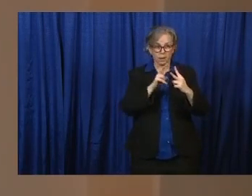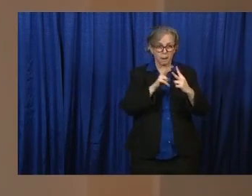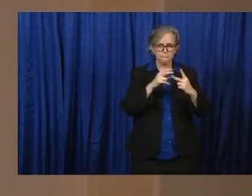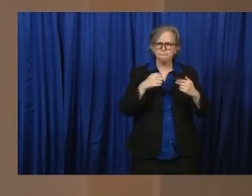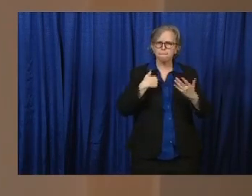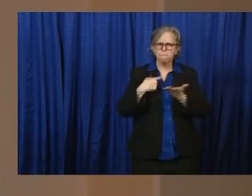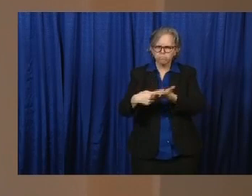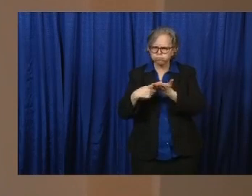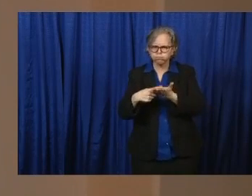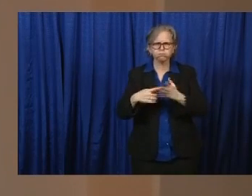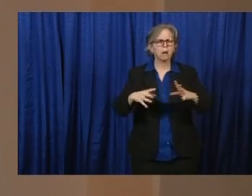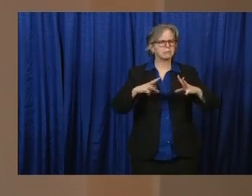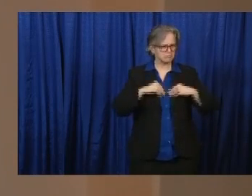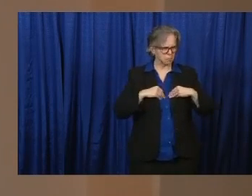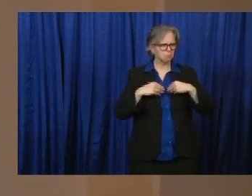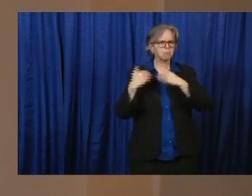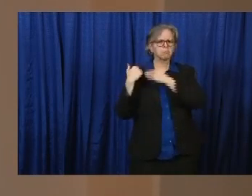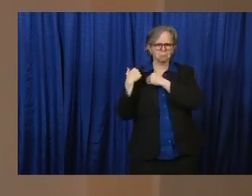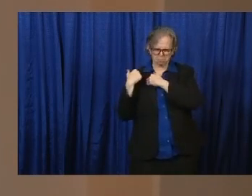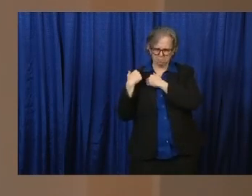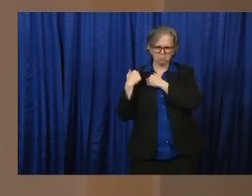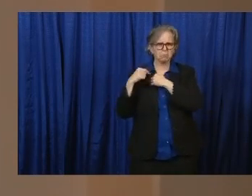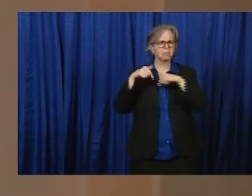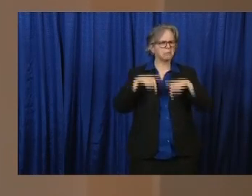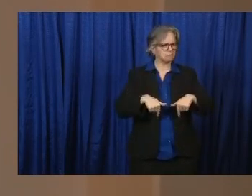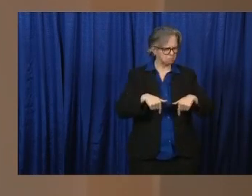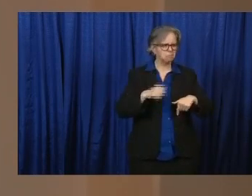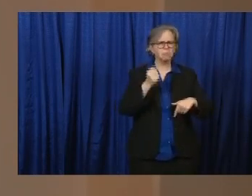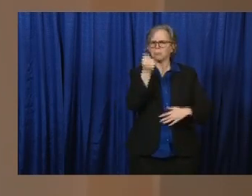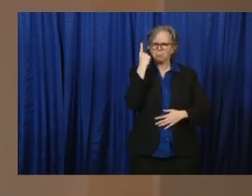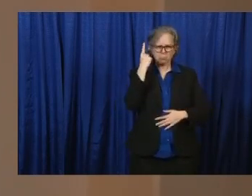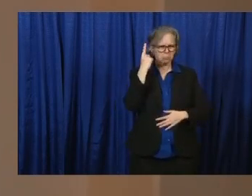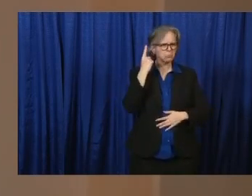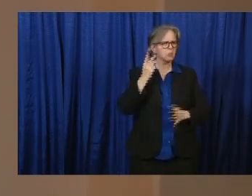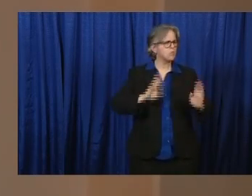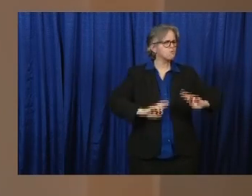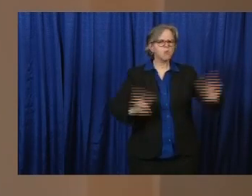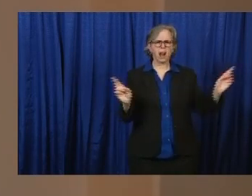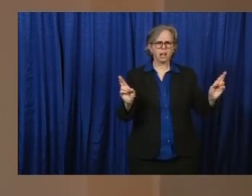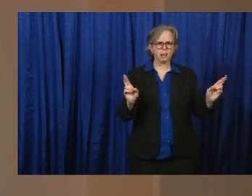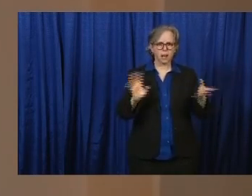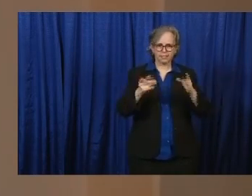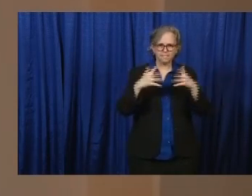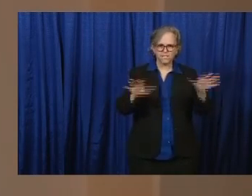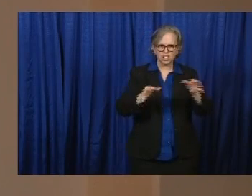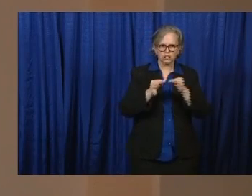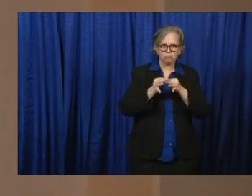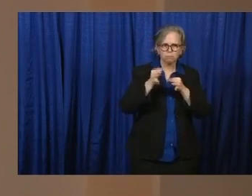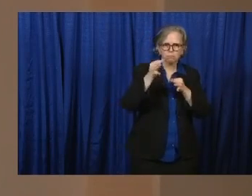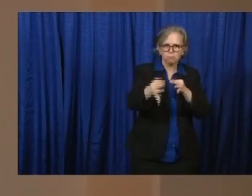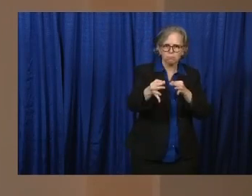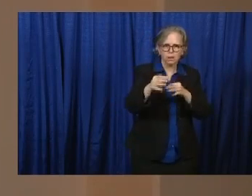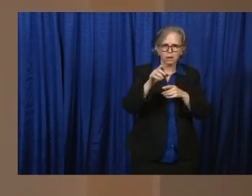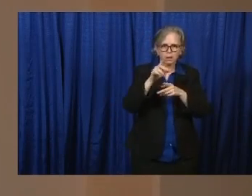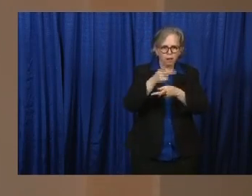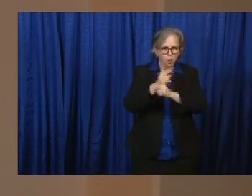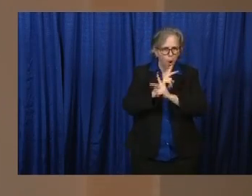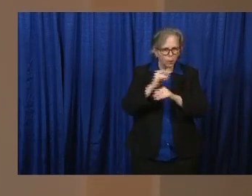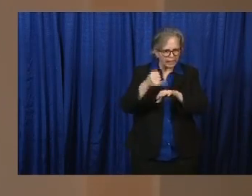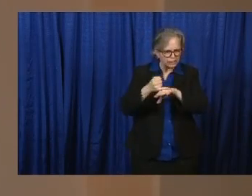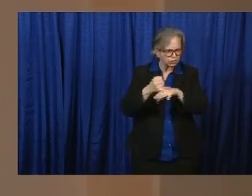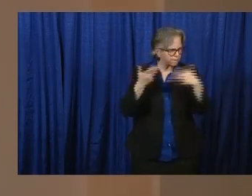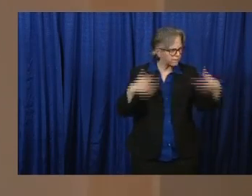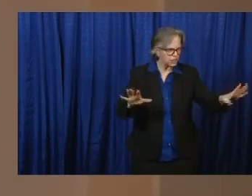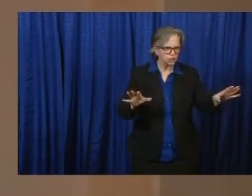this. What they have done is they've deferred loan interest and principal payments to the back end of the